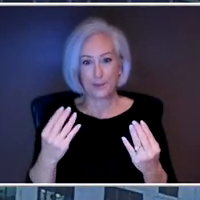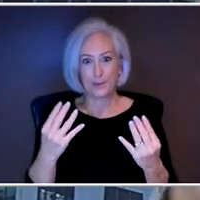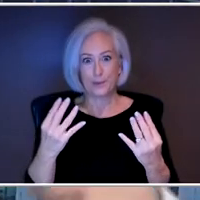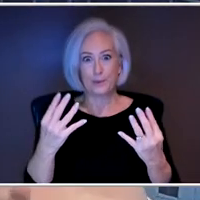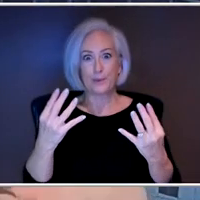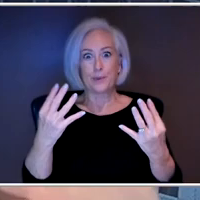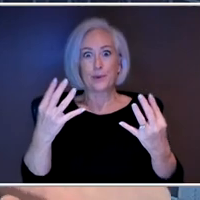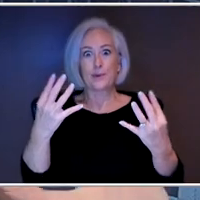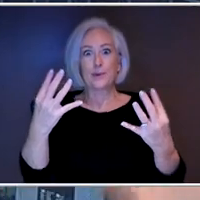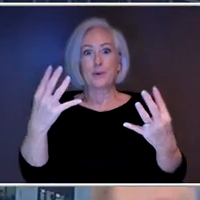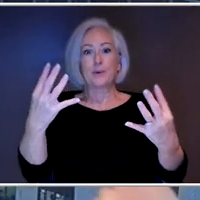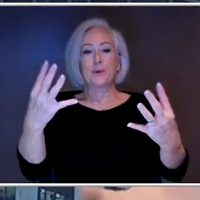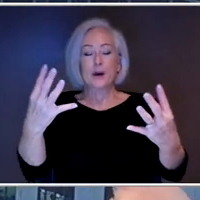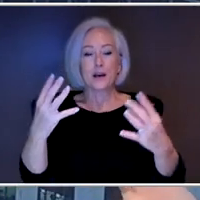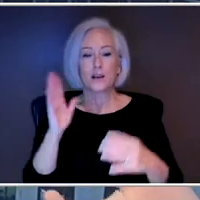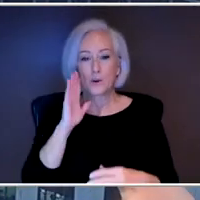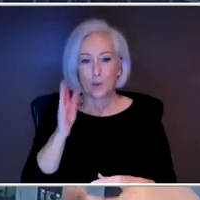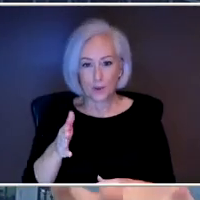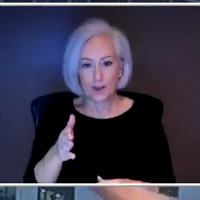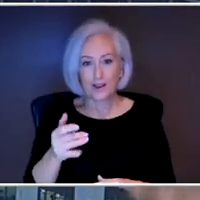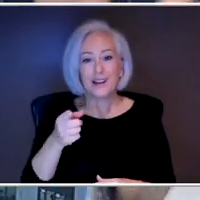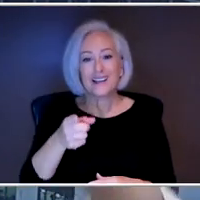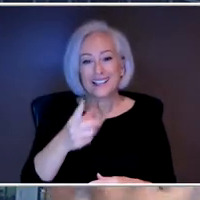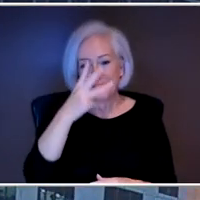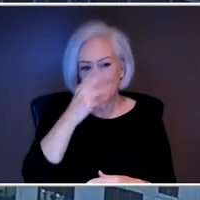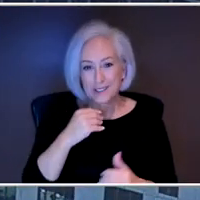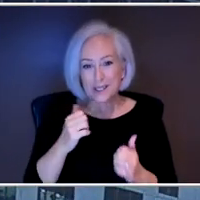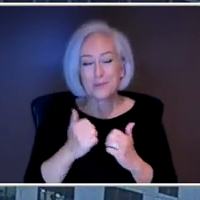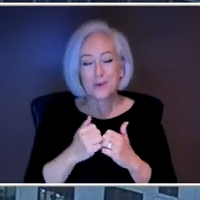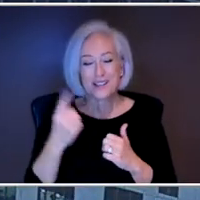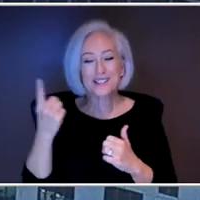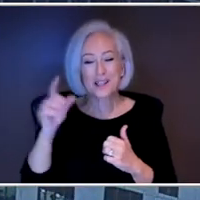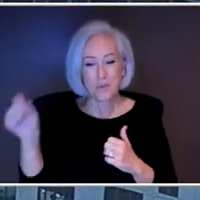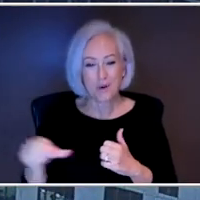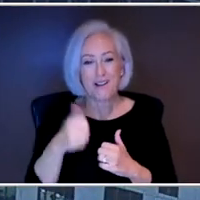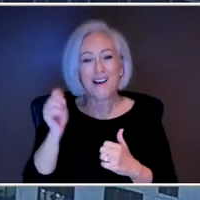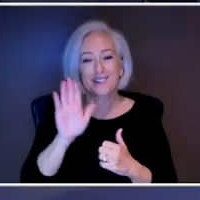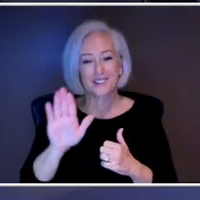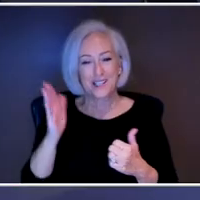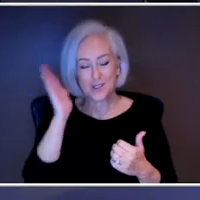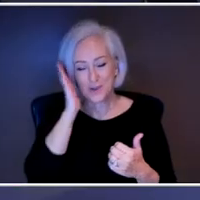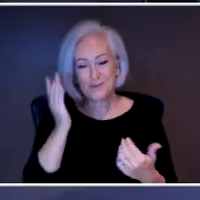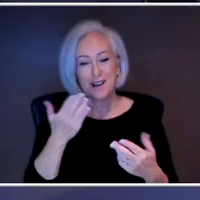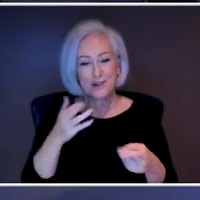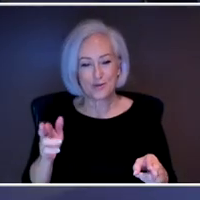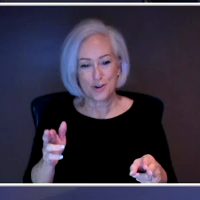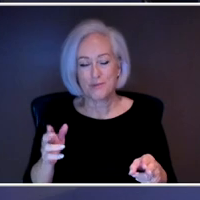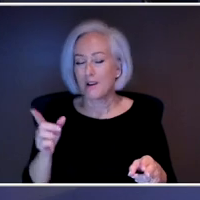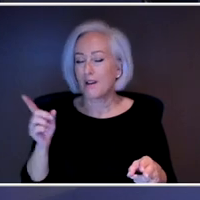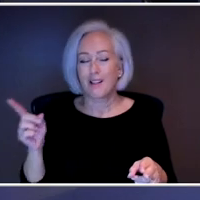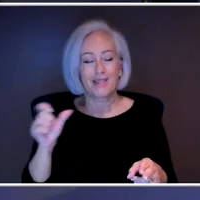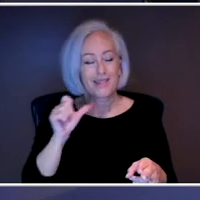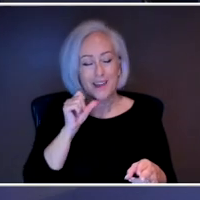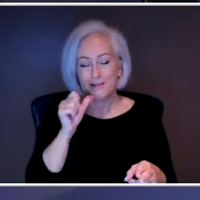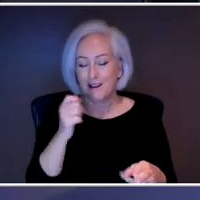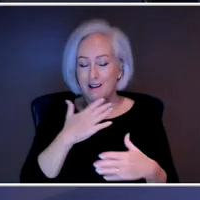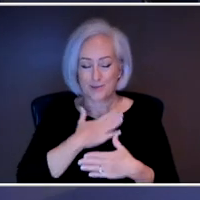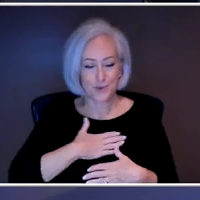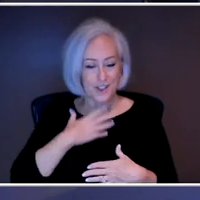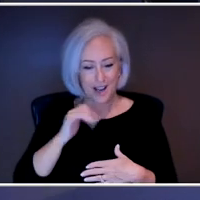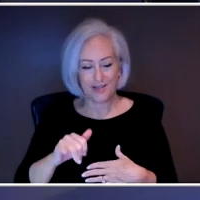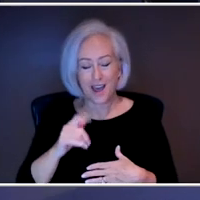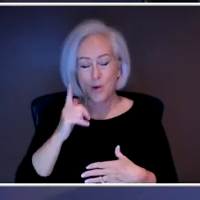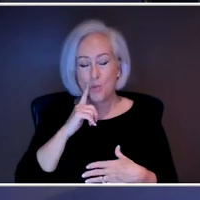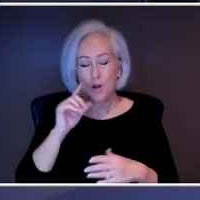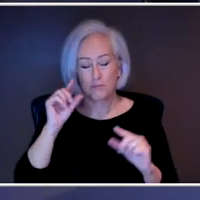The only problem is if you sleep with somebody else in the room, they may not appreciate it as much. Because they're going to get woken up too. Sure, sure. Yeah, but it's another type of light therapy that you can do. It just uses red